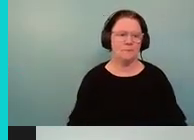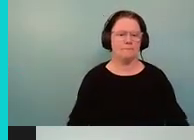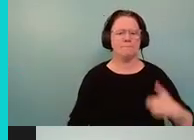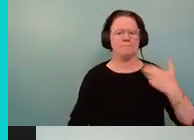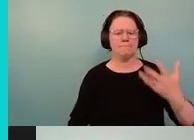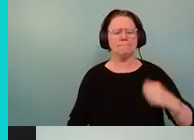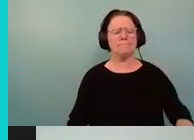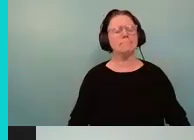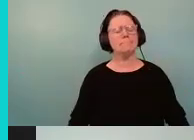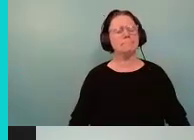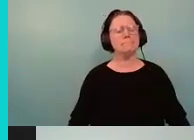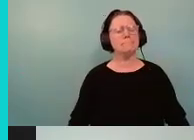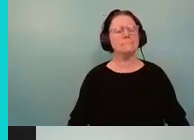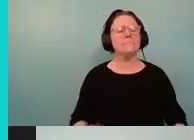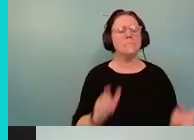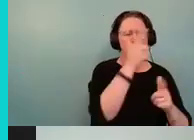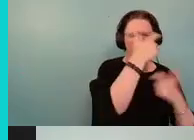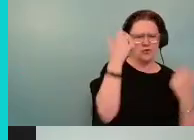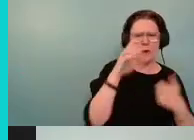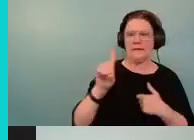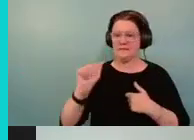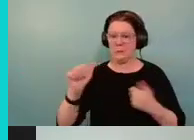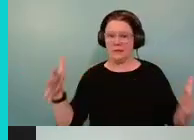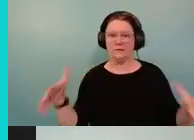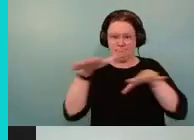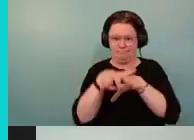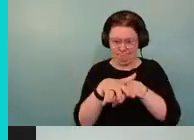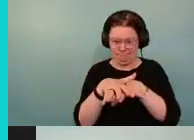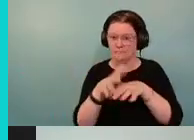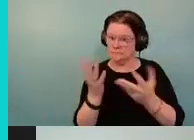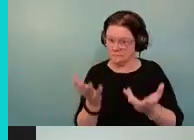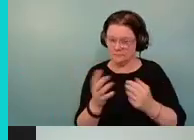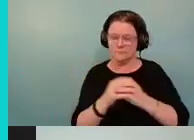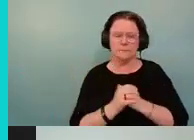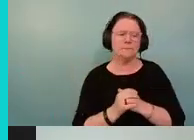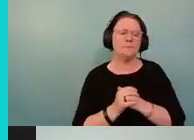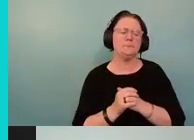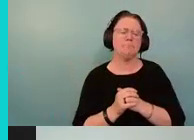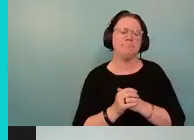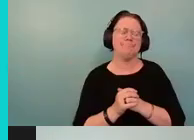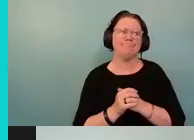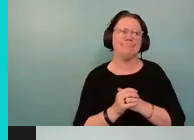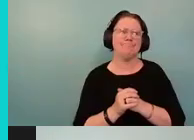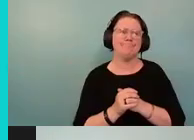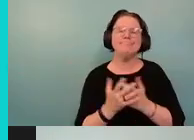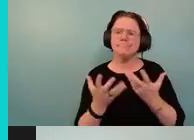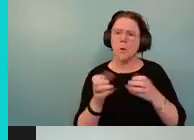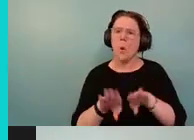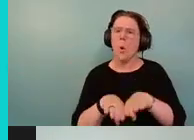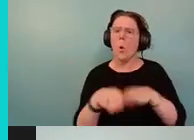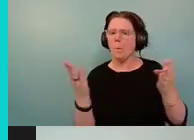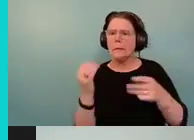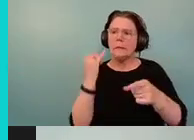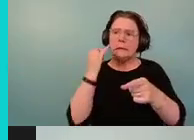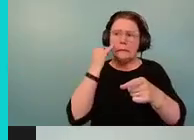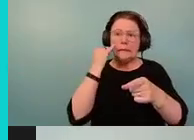All right, so how does trauma and disability intersect? So, and I want to open this up as well for those of you that